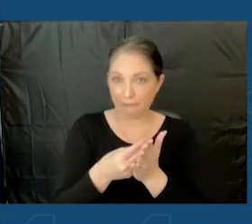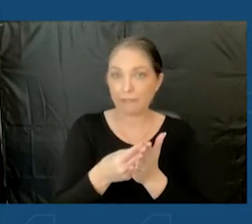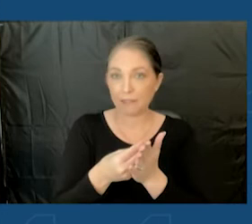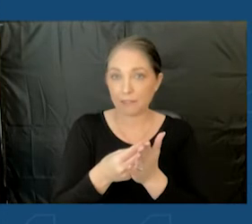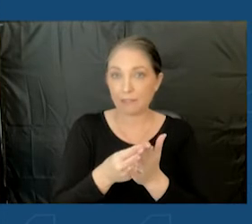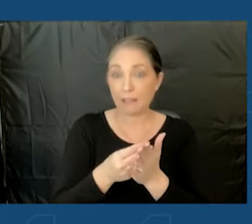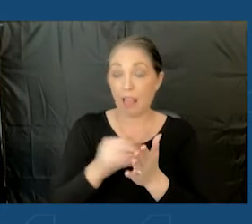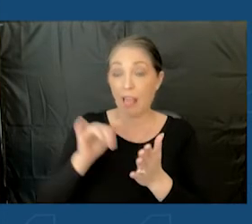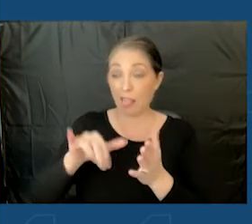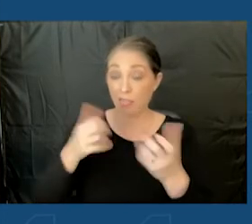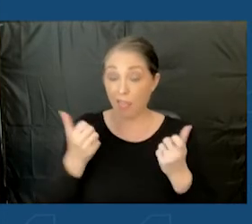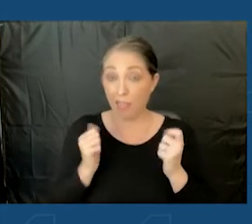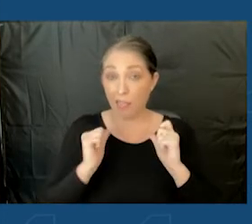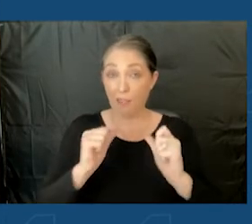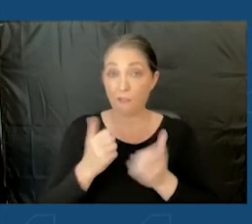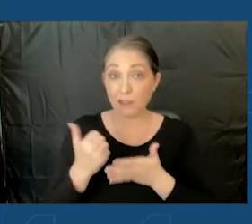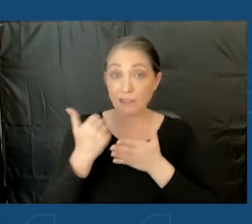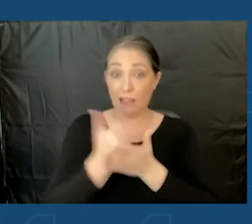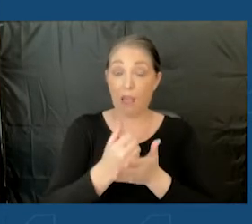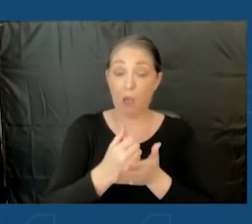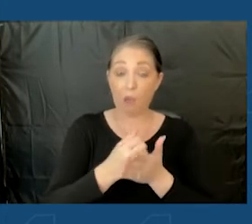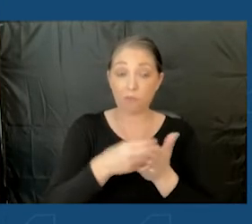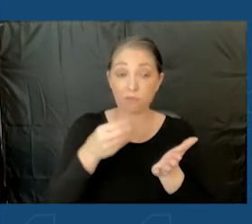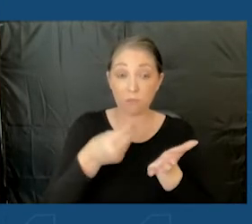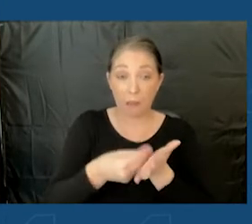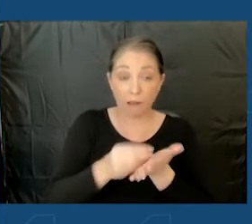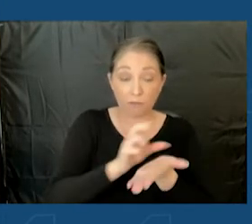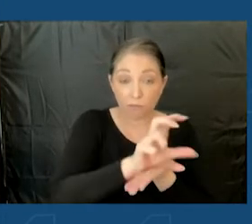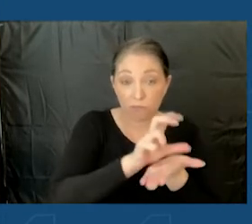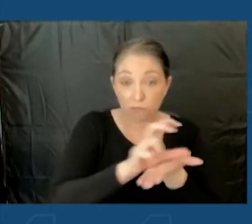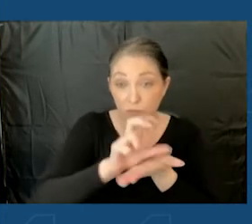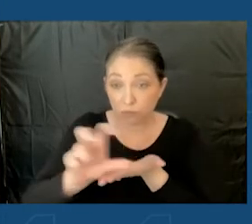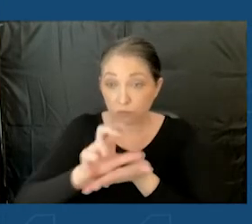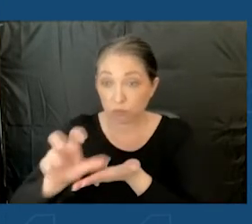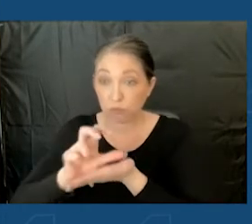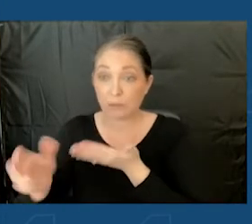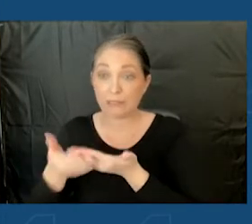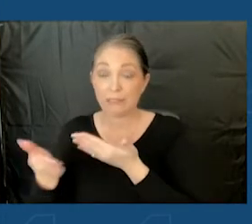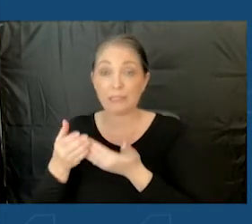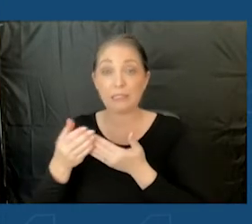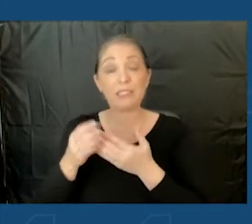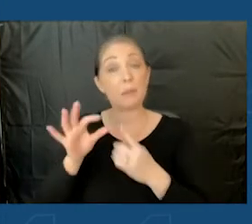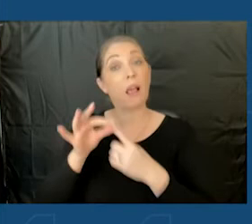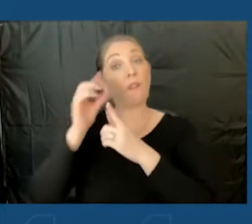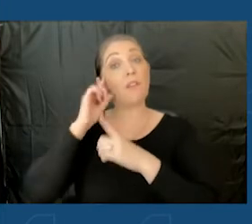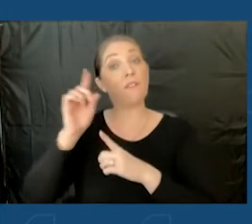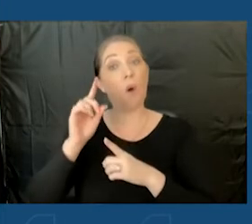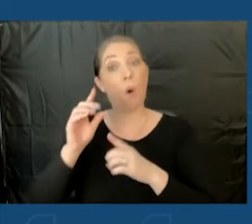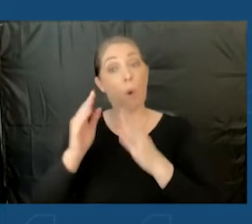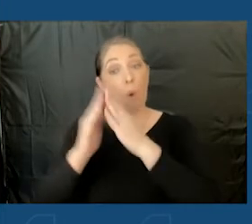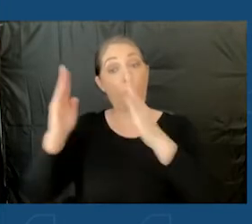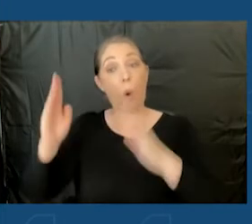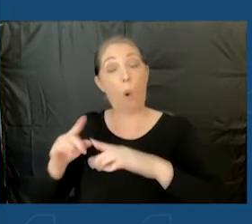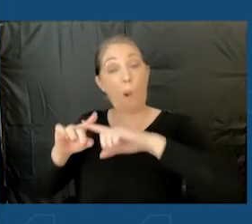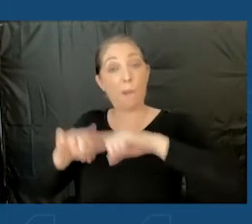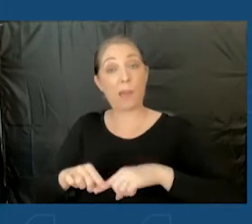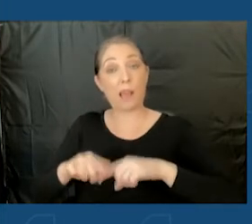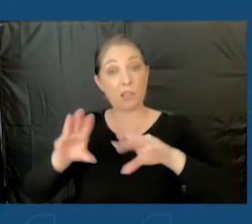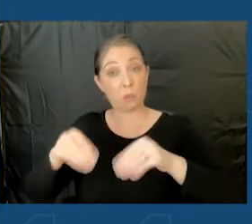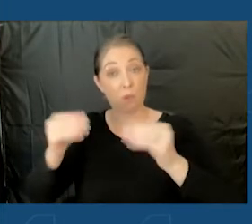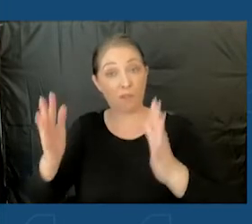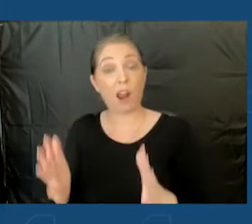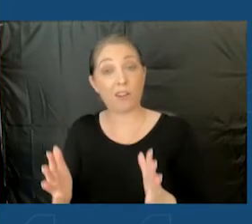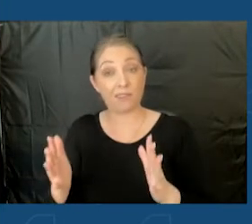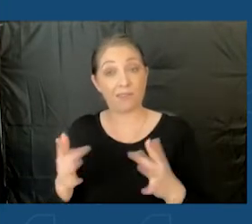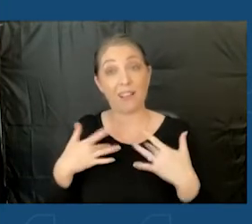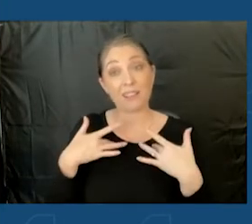funding distribution, particularly for home-based care providers who are largely owned and operated by women